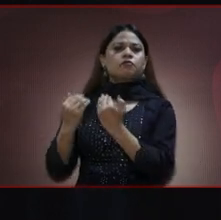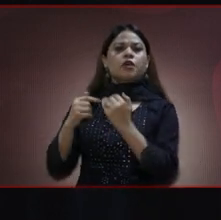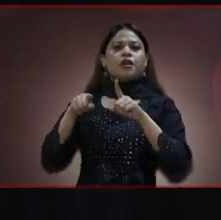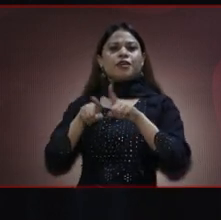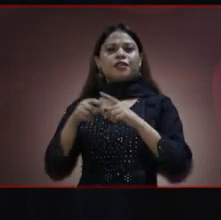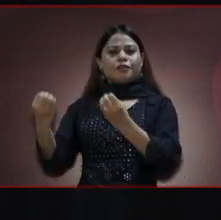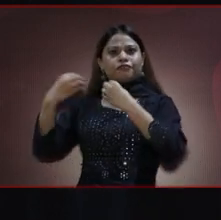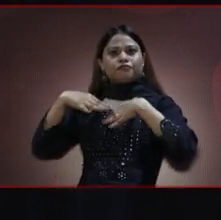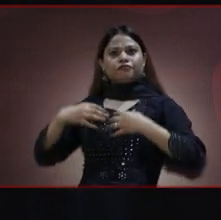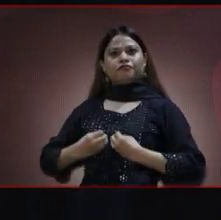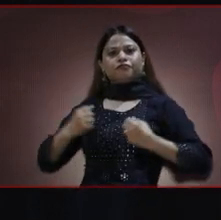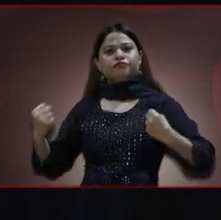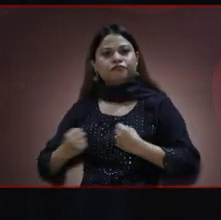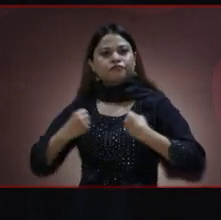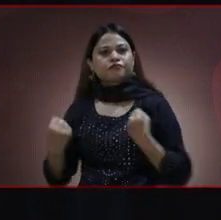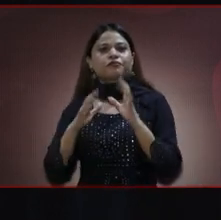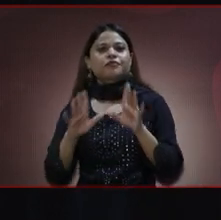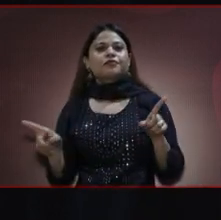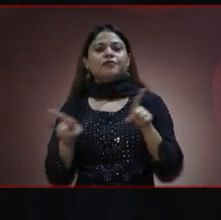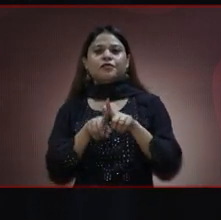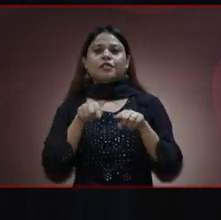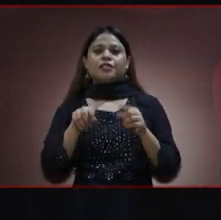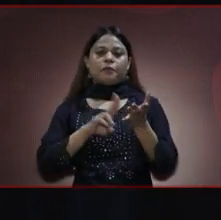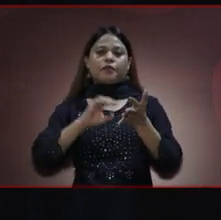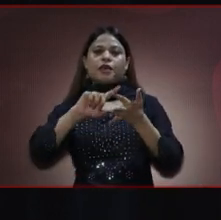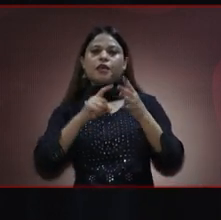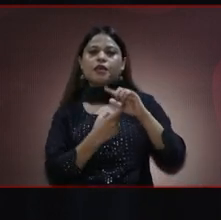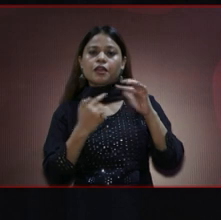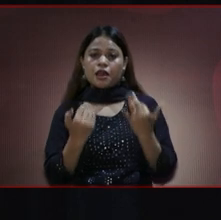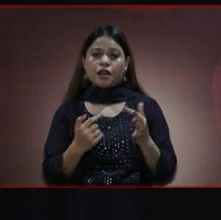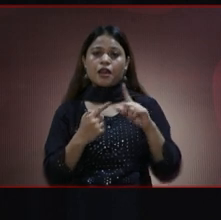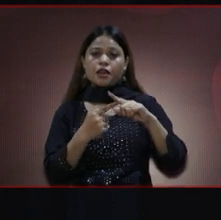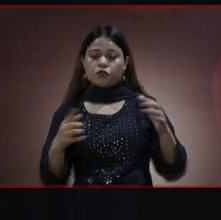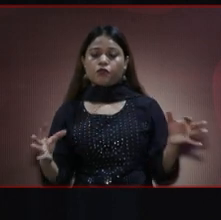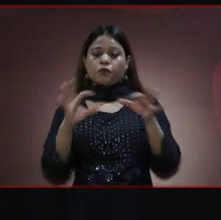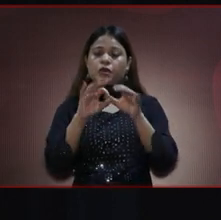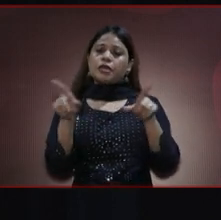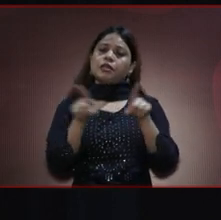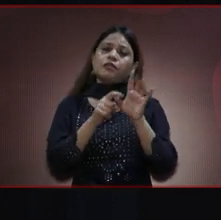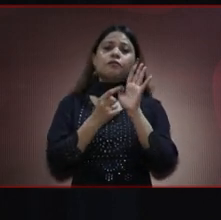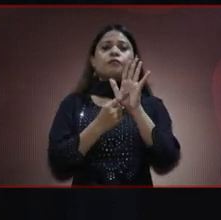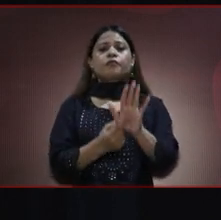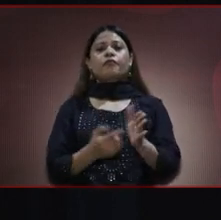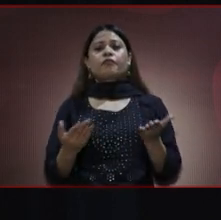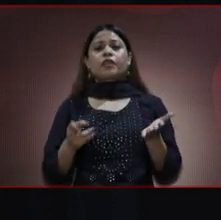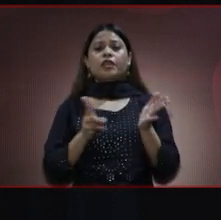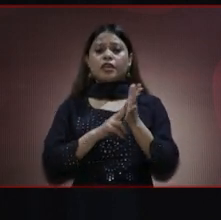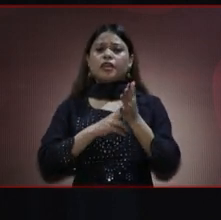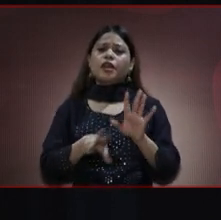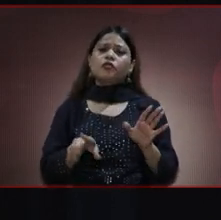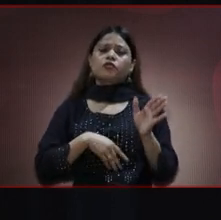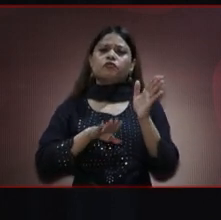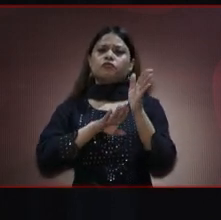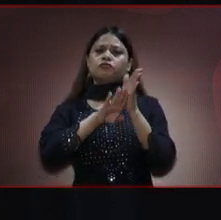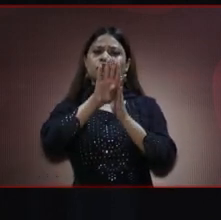And today's partnership stands as a testament to that dedication, representing a natural progression in